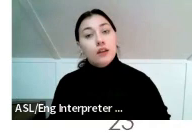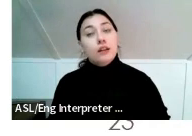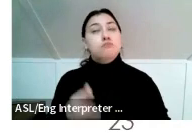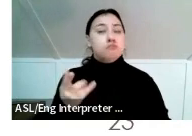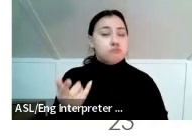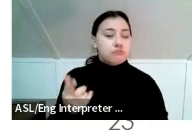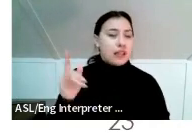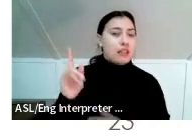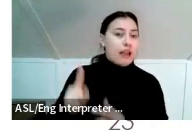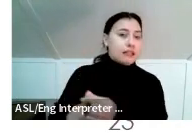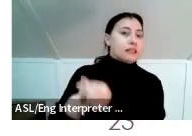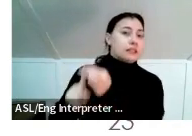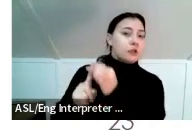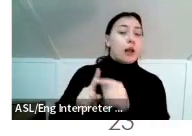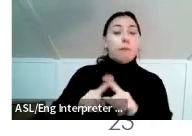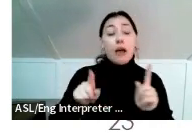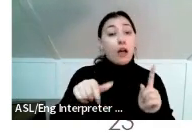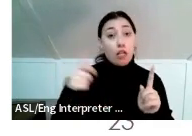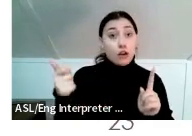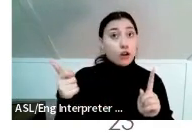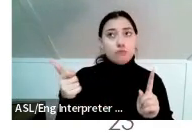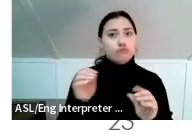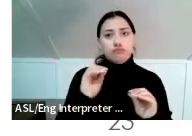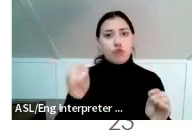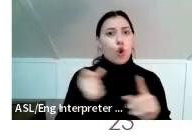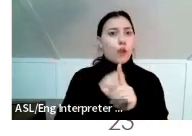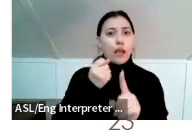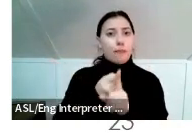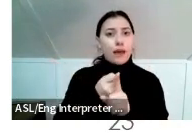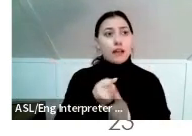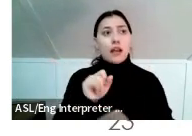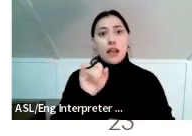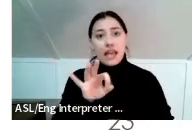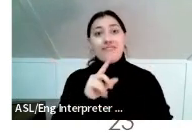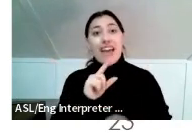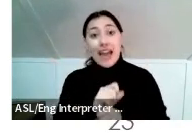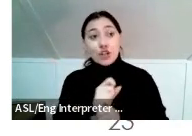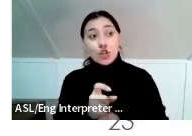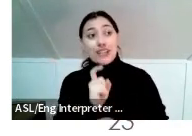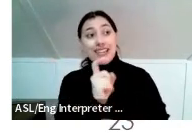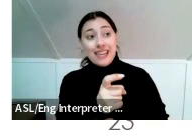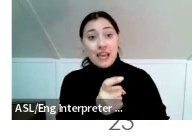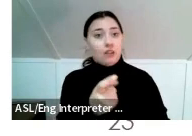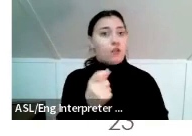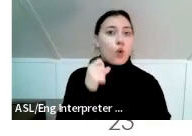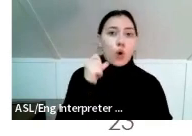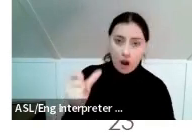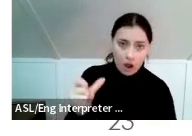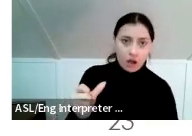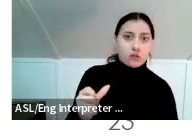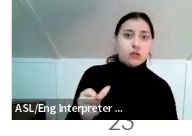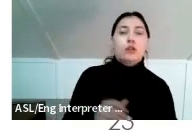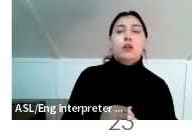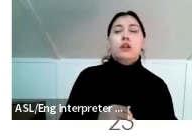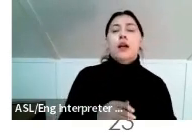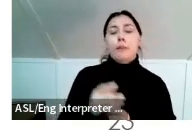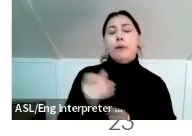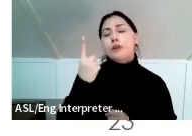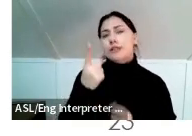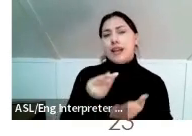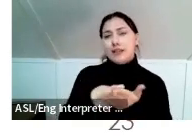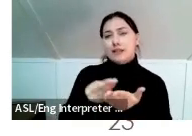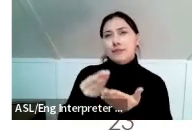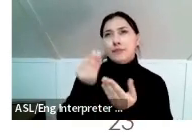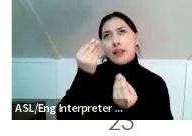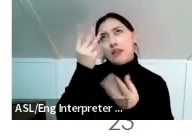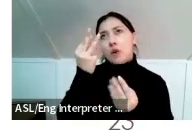section does not impact whether or not you get funded. However, it does provide us with information about